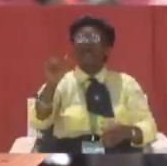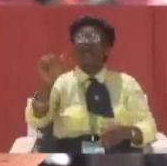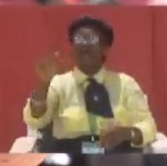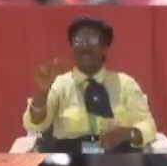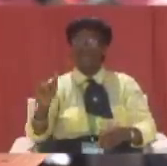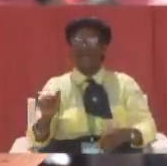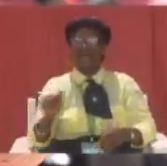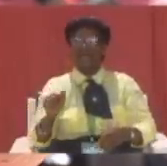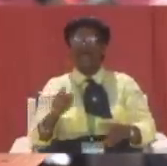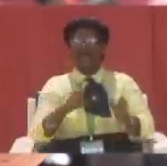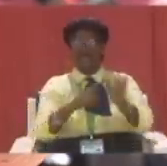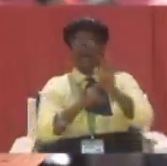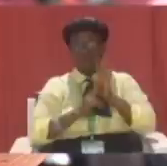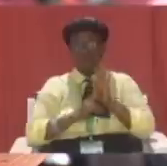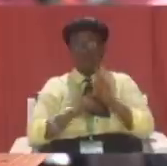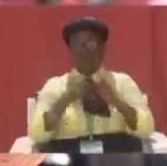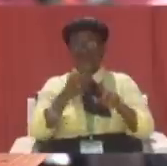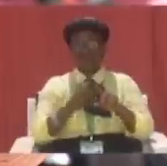from the prophet,